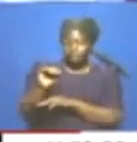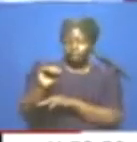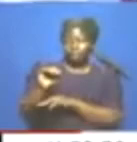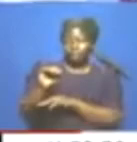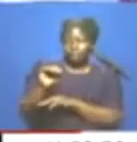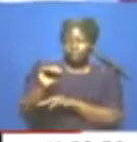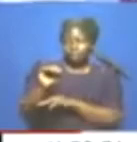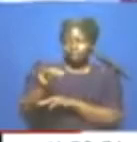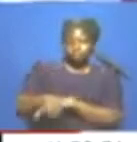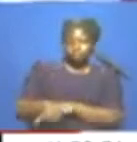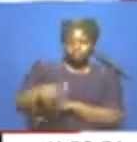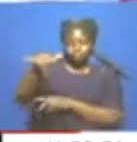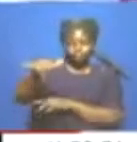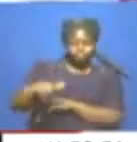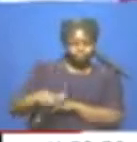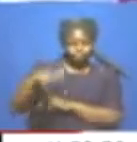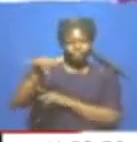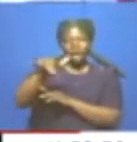locally departs